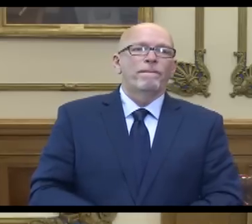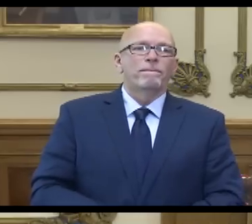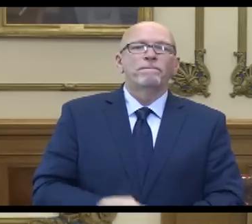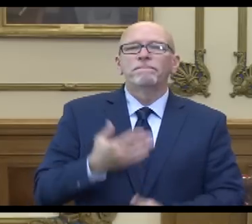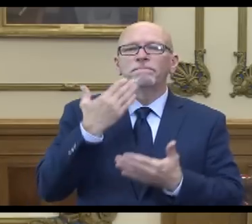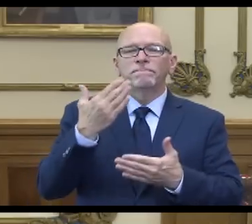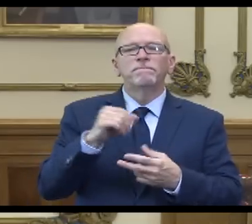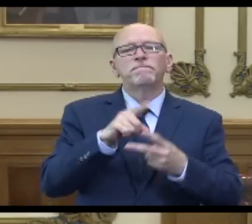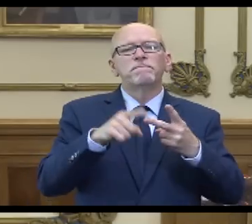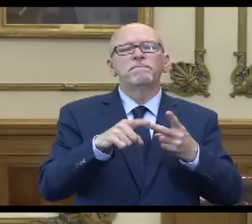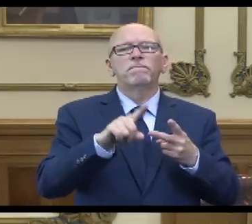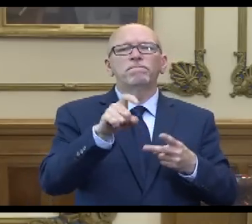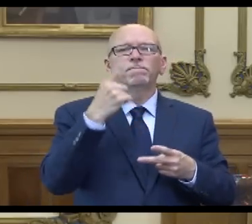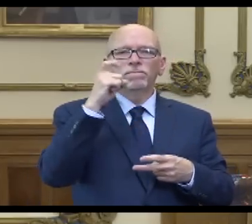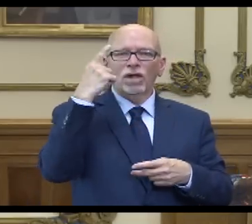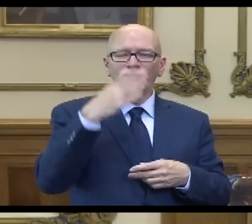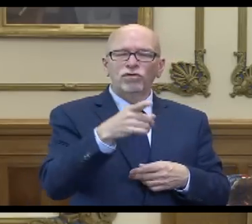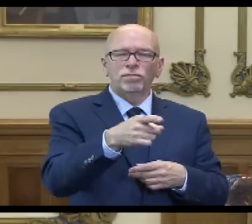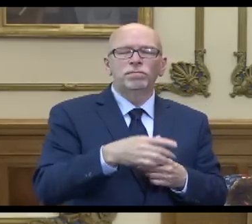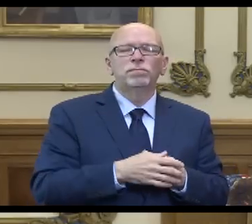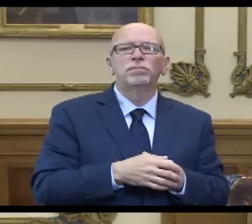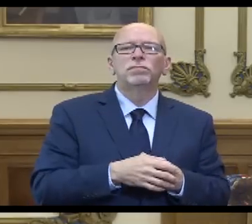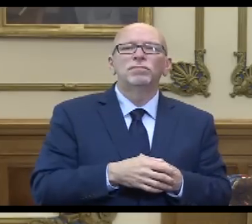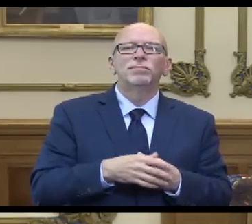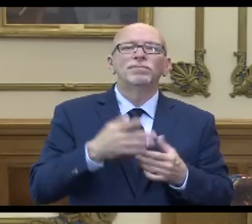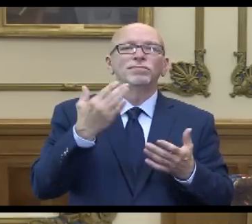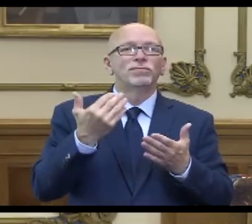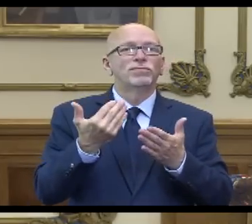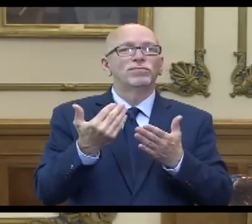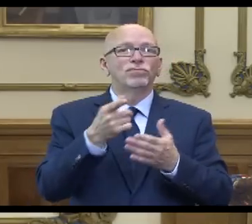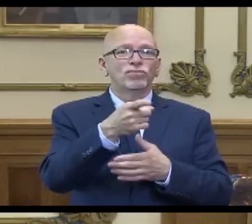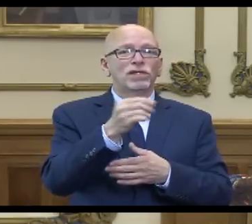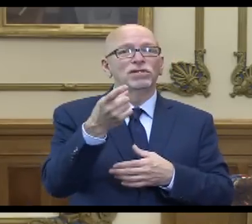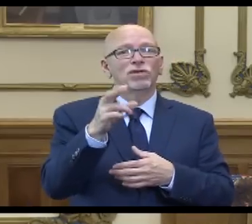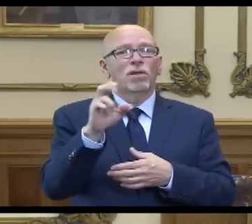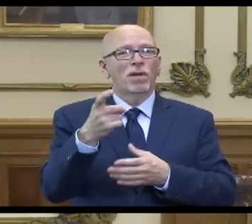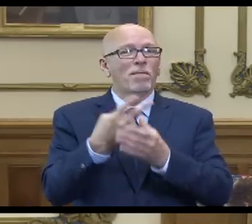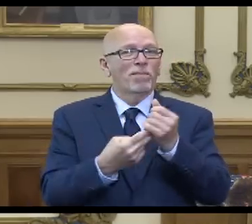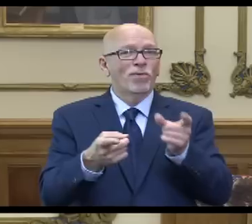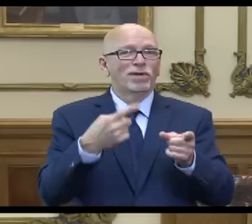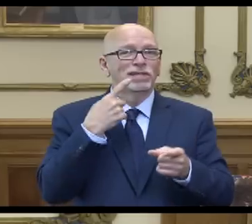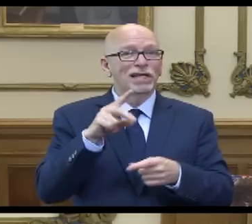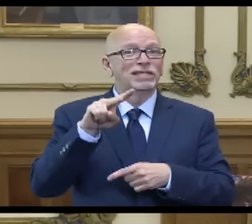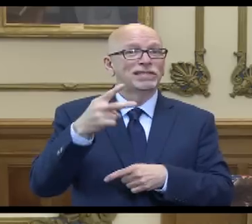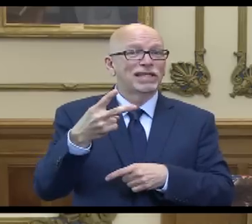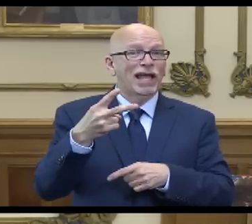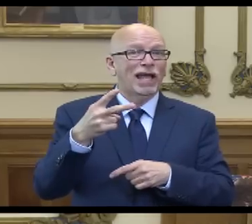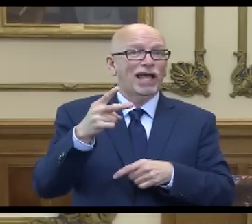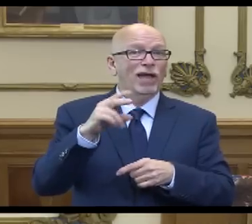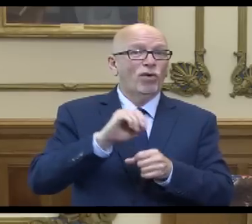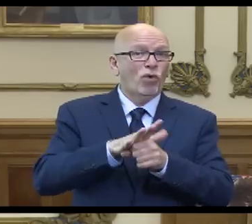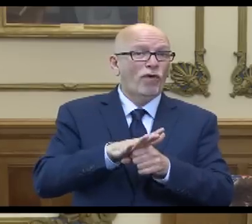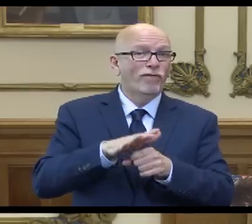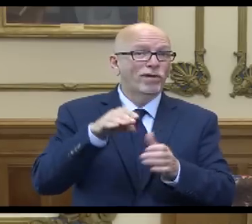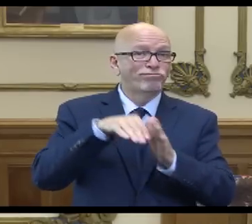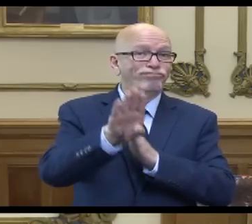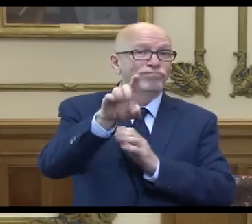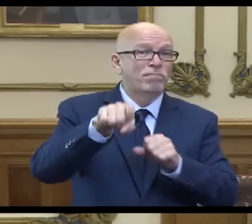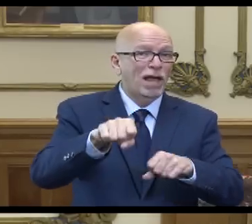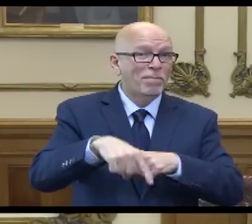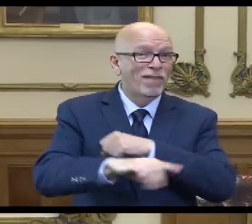Thank you. And then my question for the governor, considering you and Dr. Box have both said that a second wave of COVID-19 is possible in the